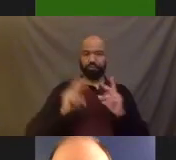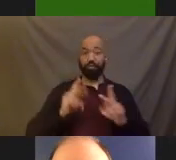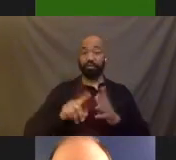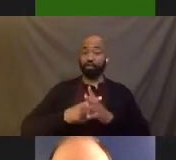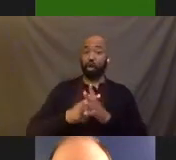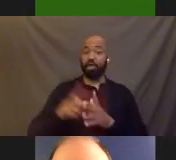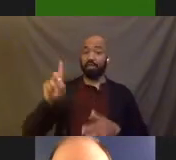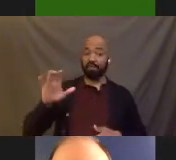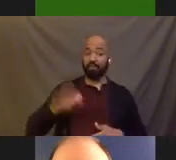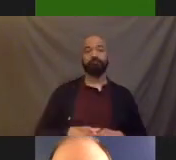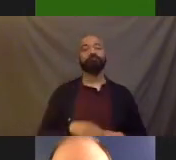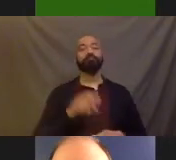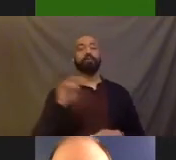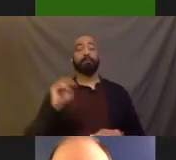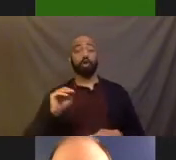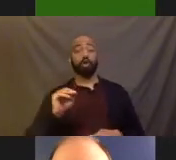similar efficacy rate of